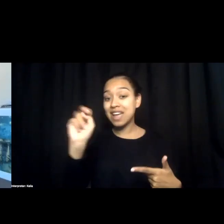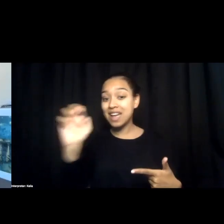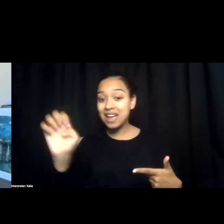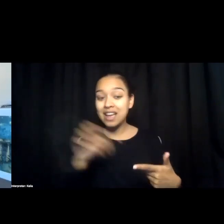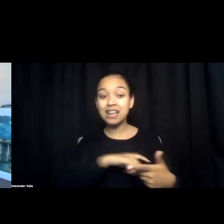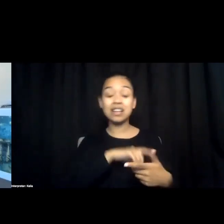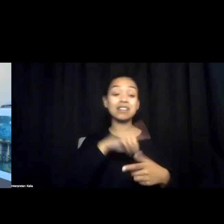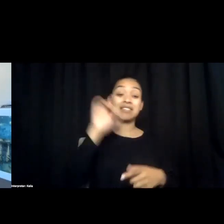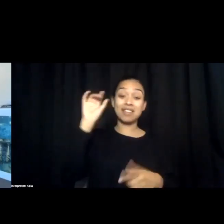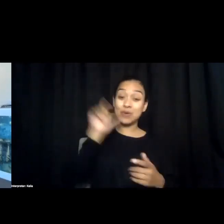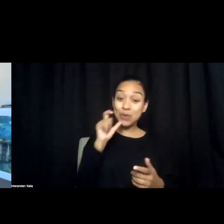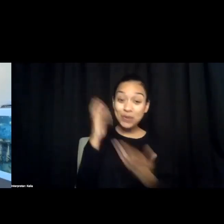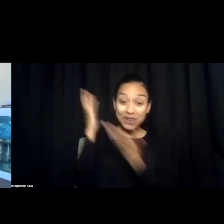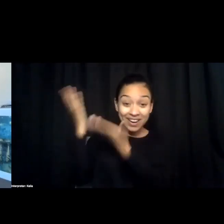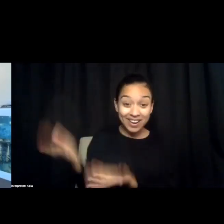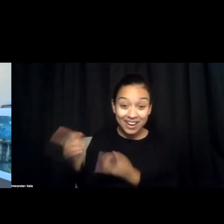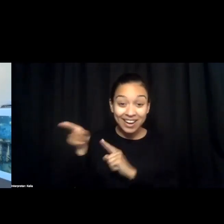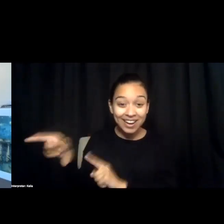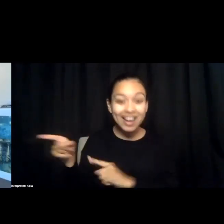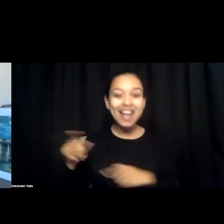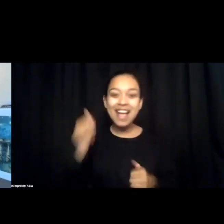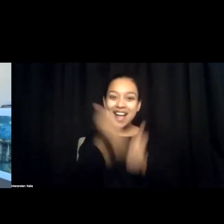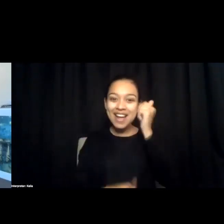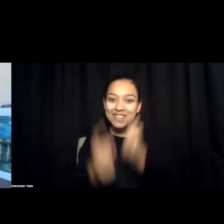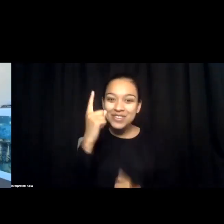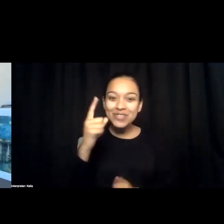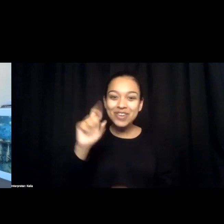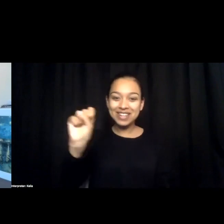Here he is, everyone. Stan